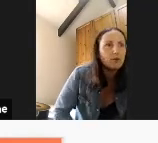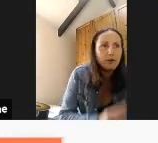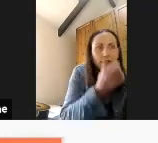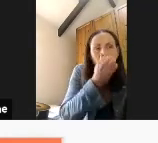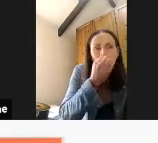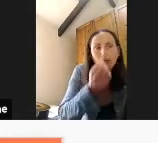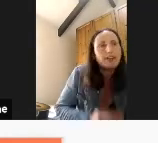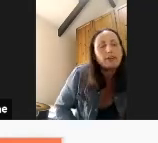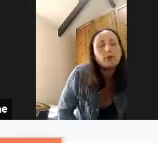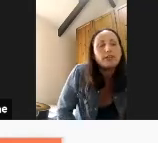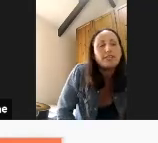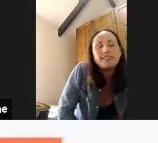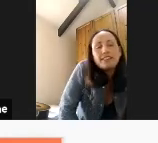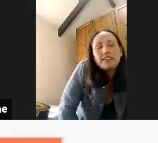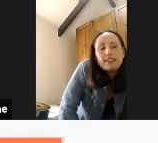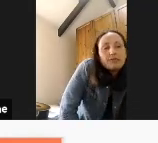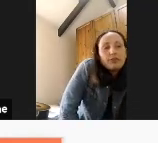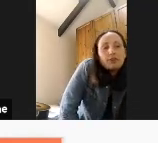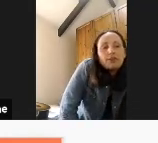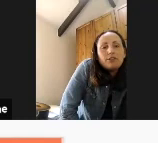any more online orders.